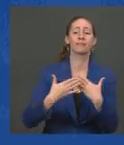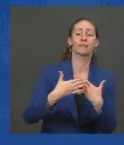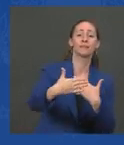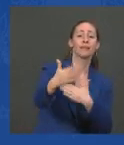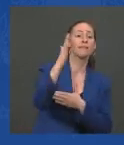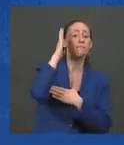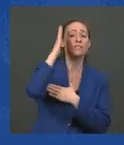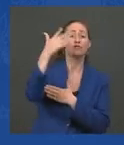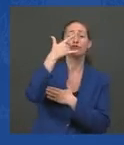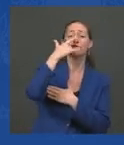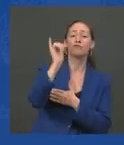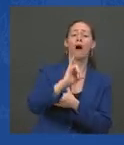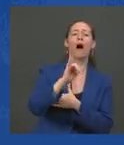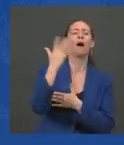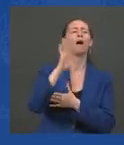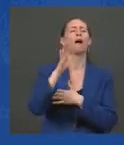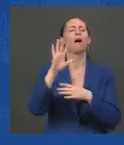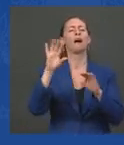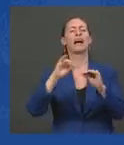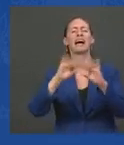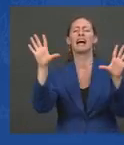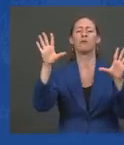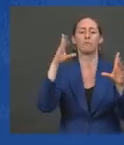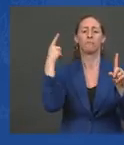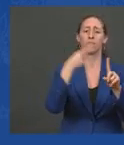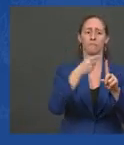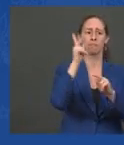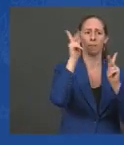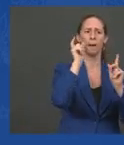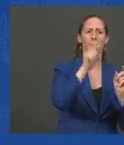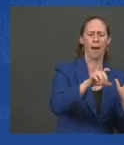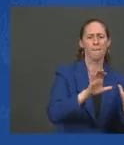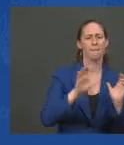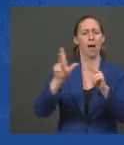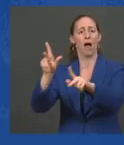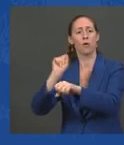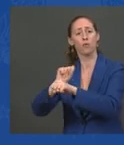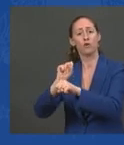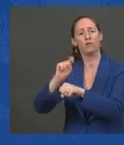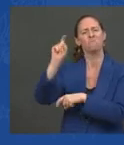put people to work in good union jobs